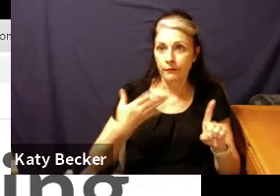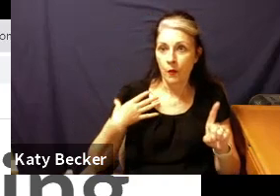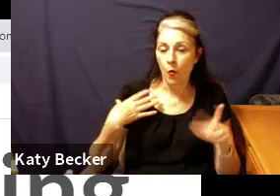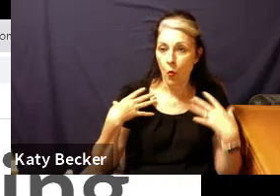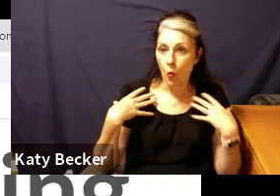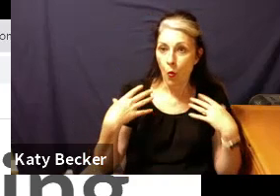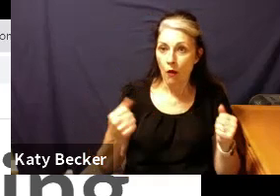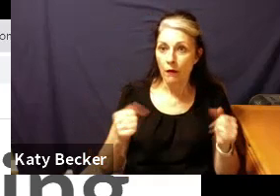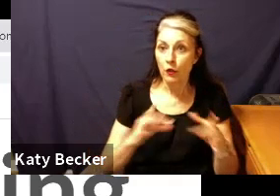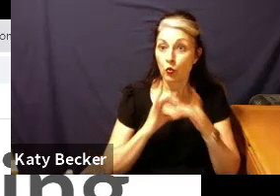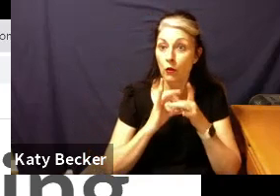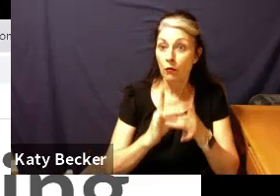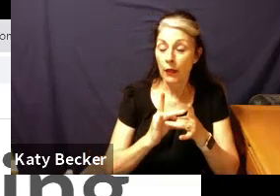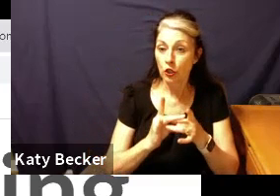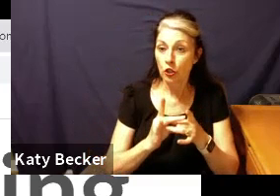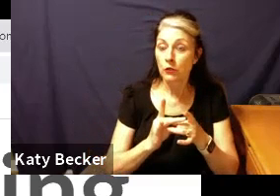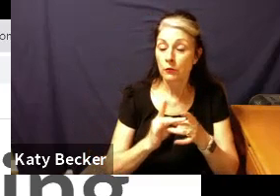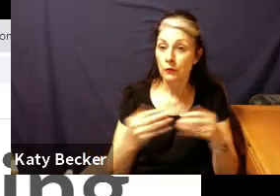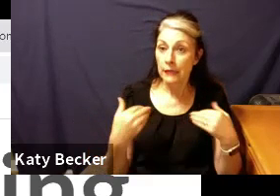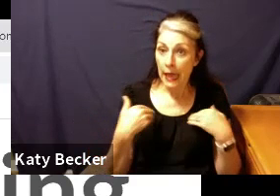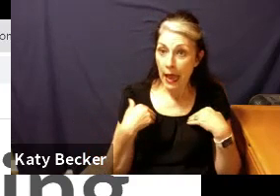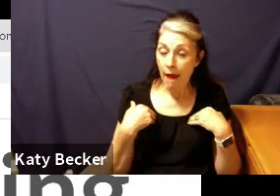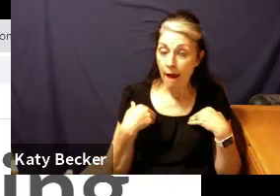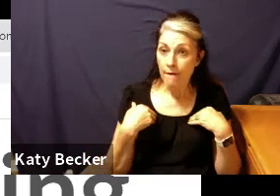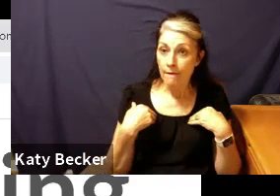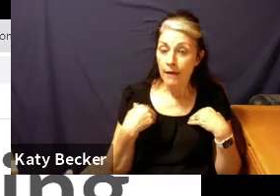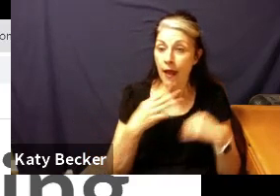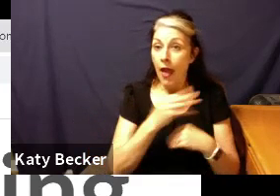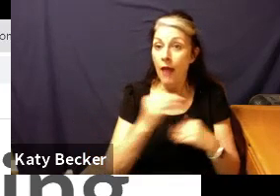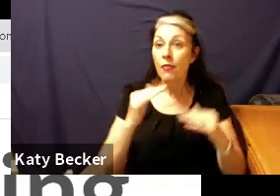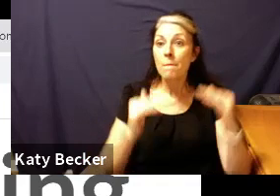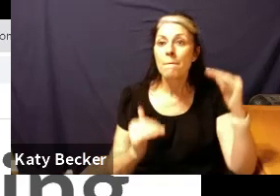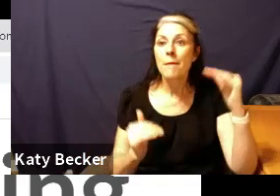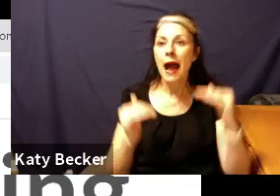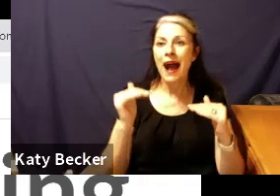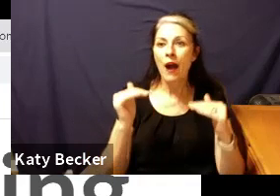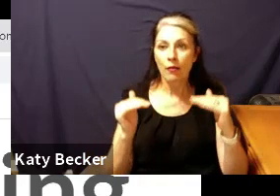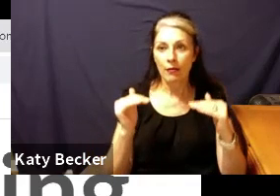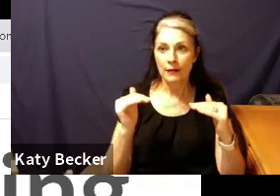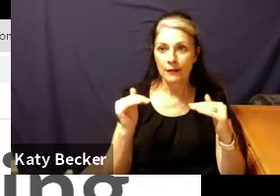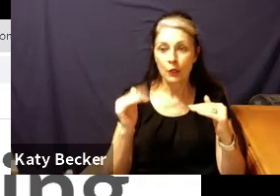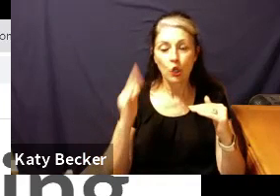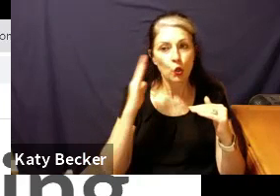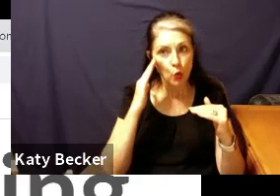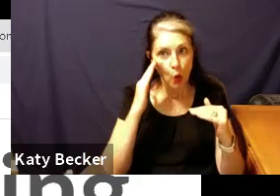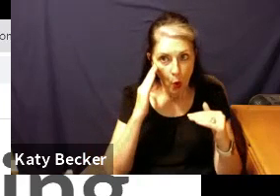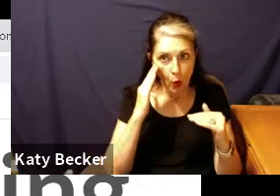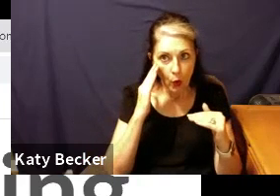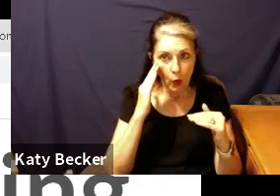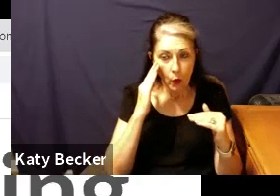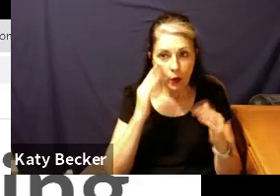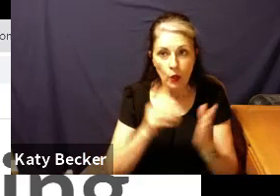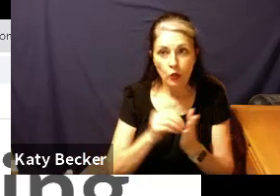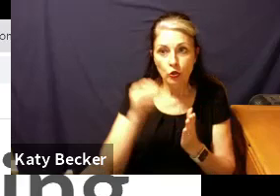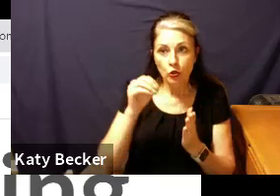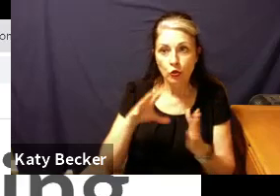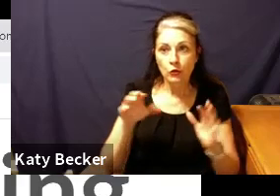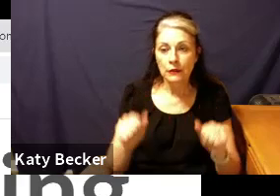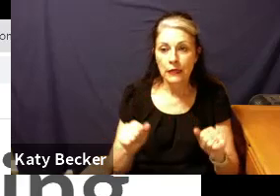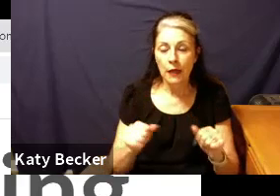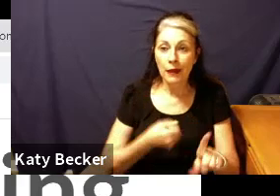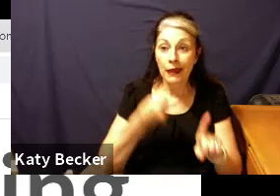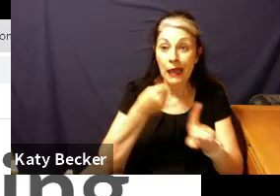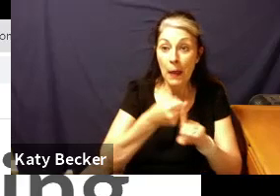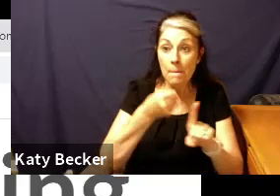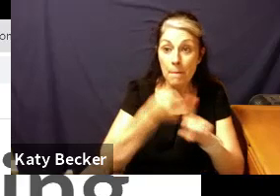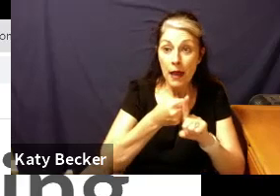the relationships that they create. And again, the balance, because we all know that our students can be impacted